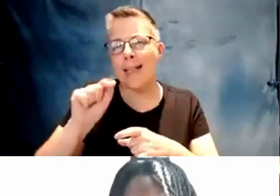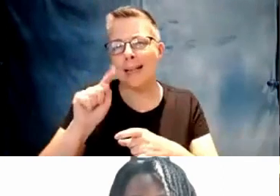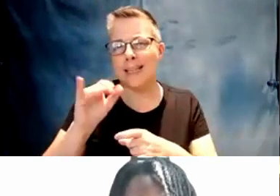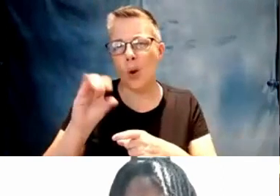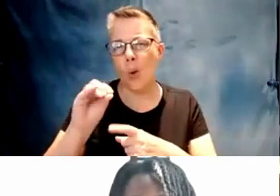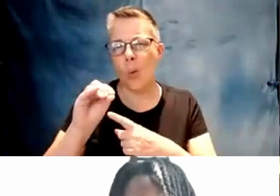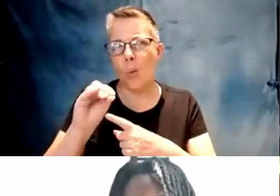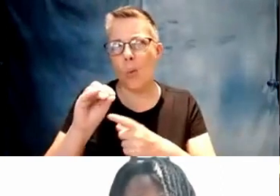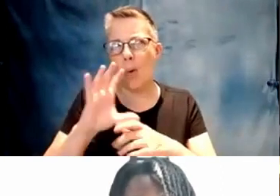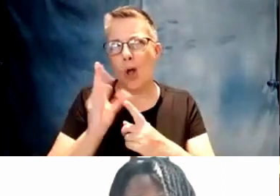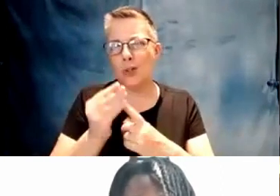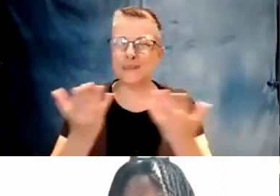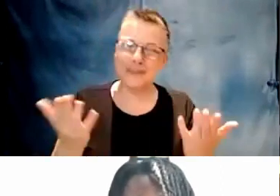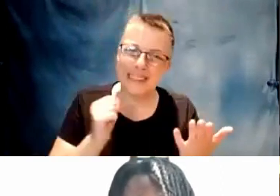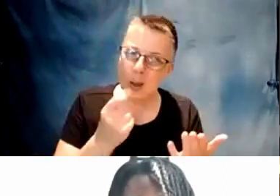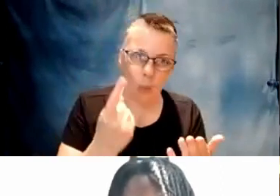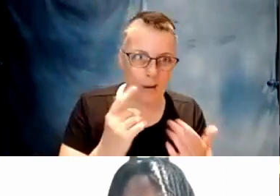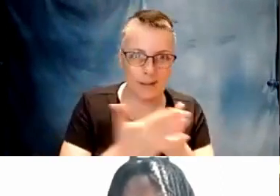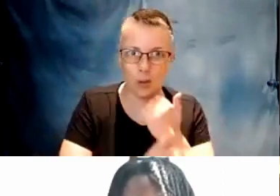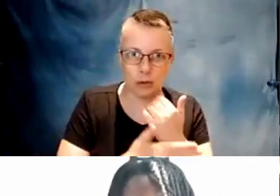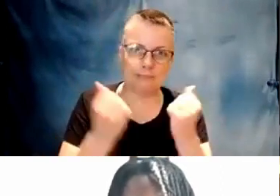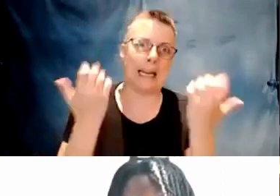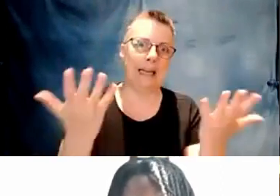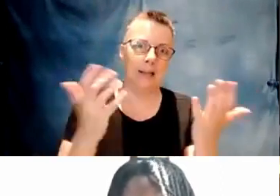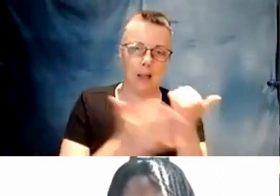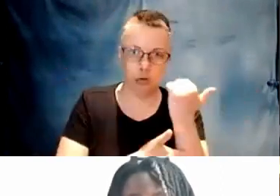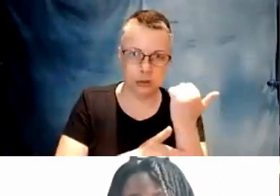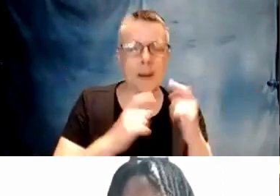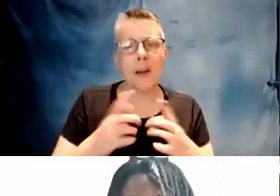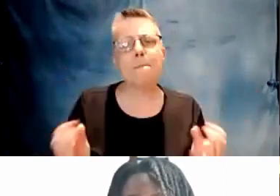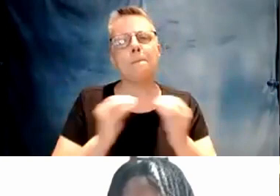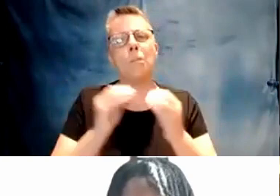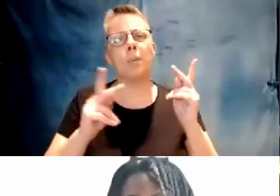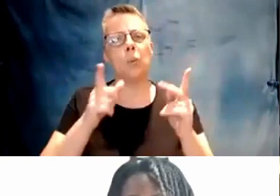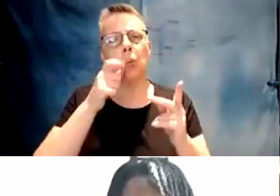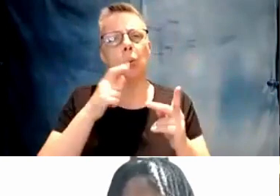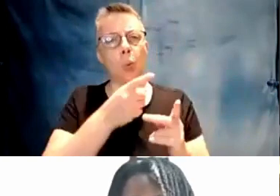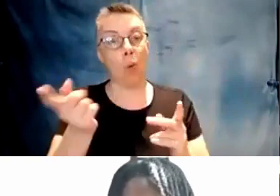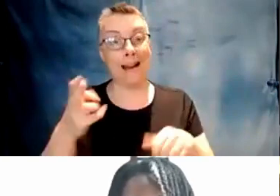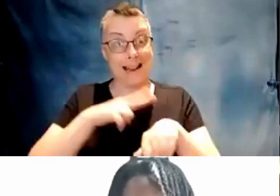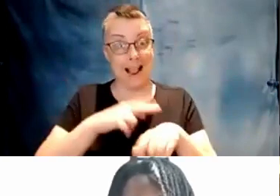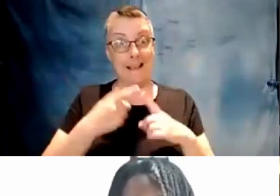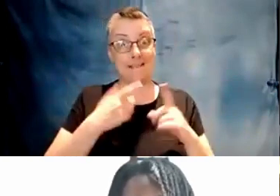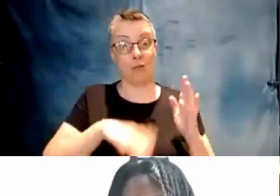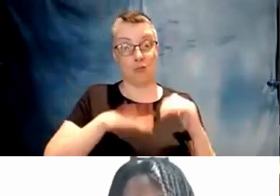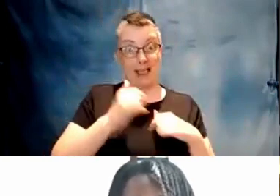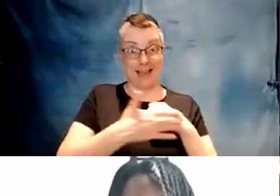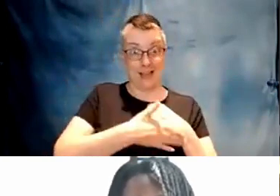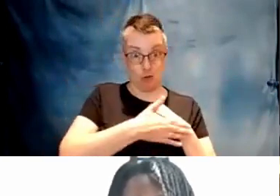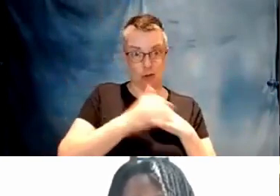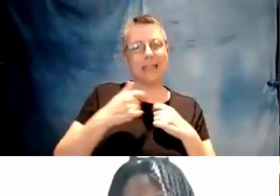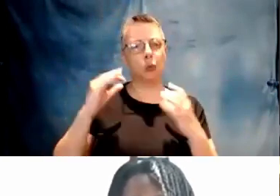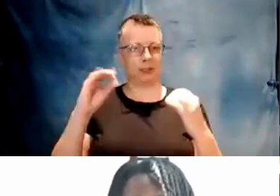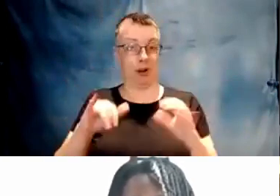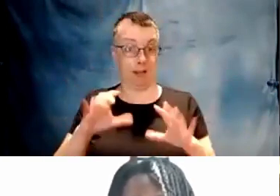different countries, but I think there should be more people who are native to their countries teaching the classes, because a lot of my teachers